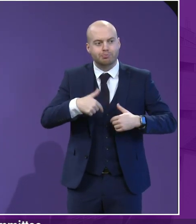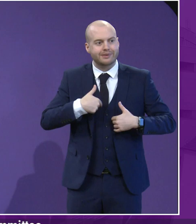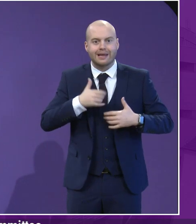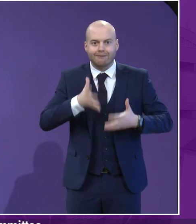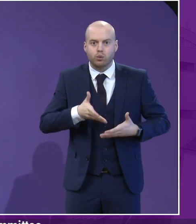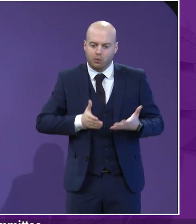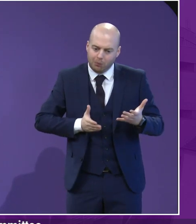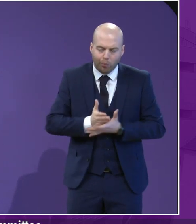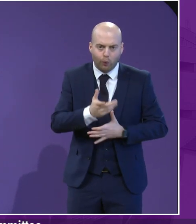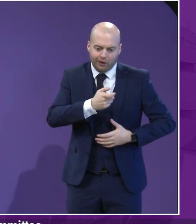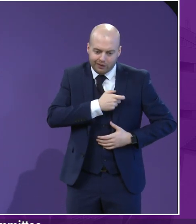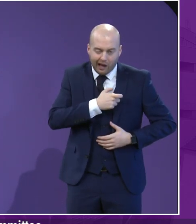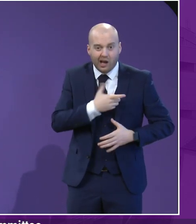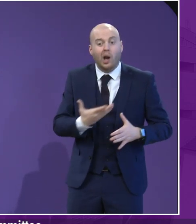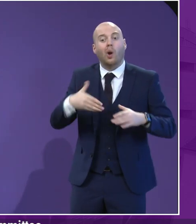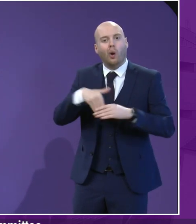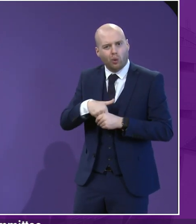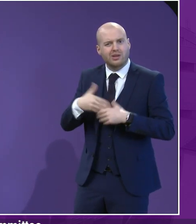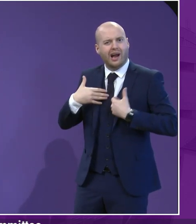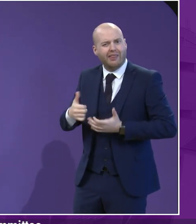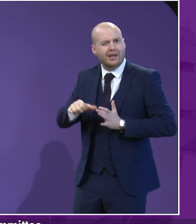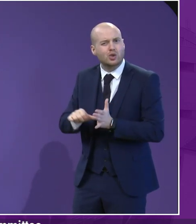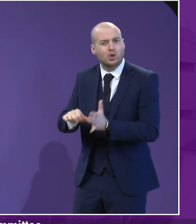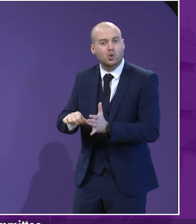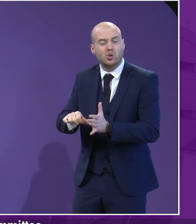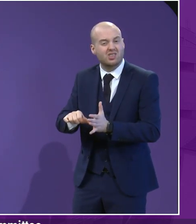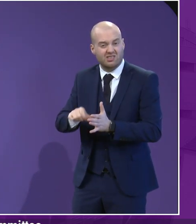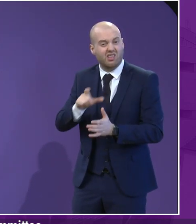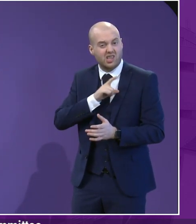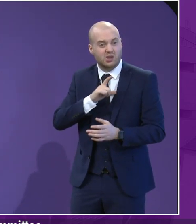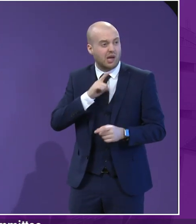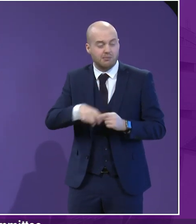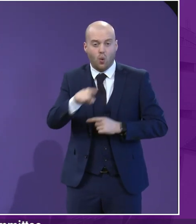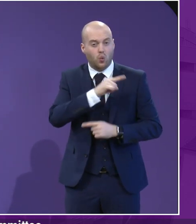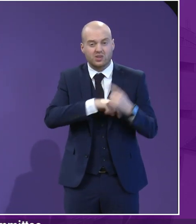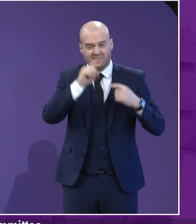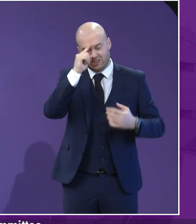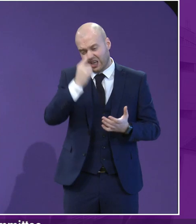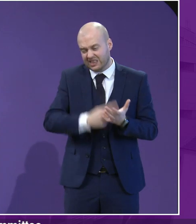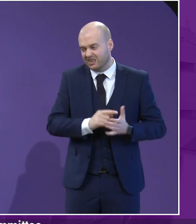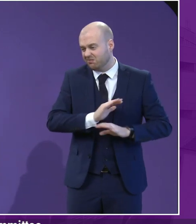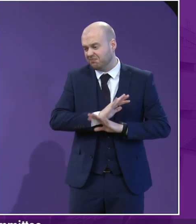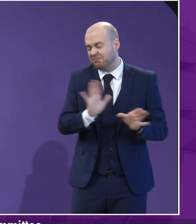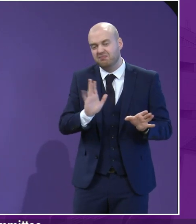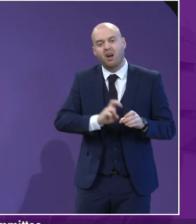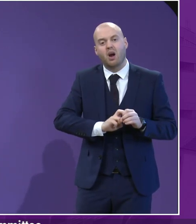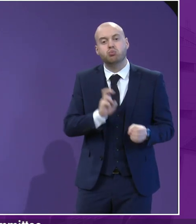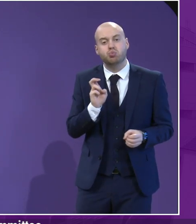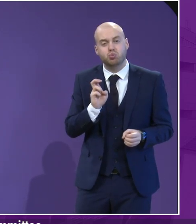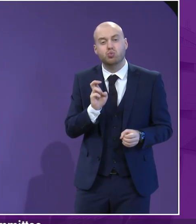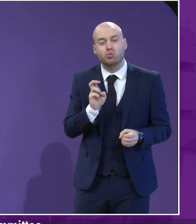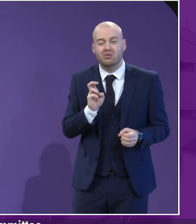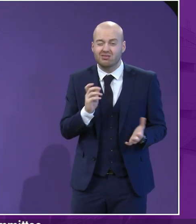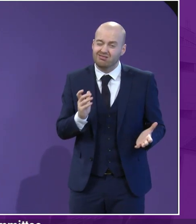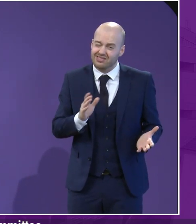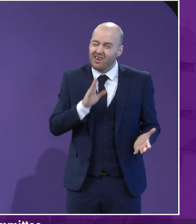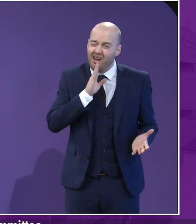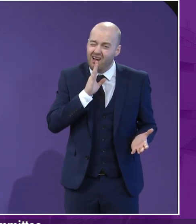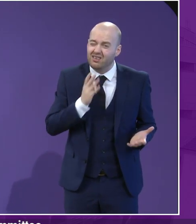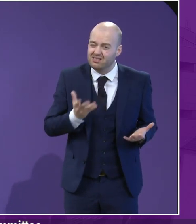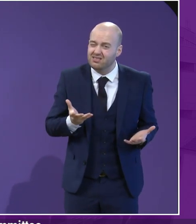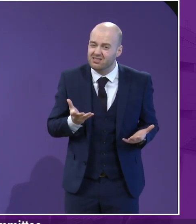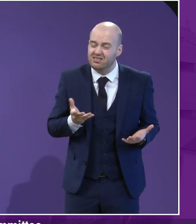leaving students with a lot of anxiety. They have to decide whether or not they trust the system enough that they're going to be, this extension is going to be